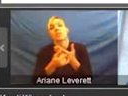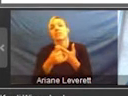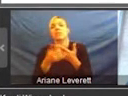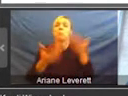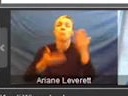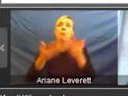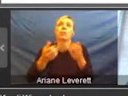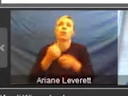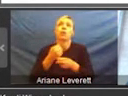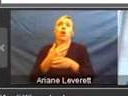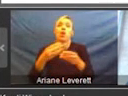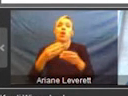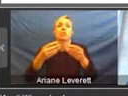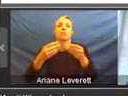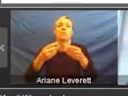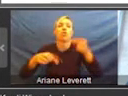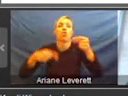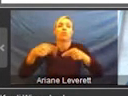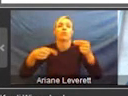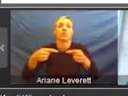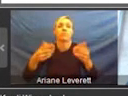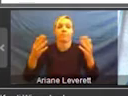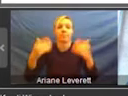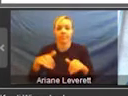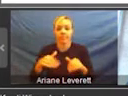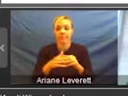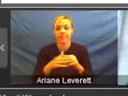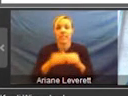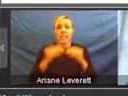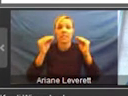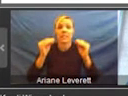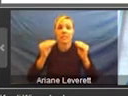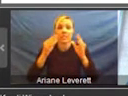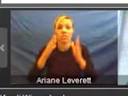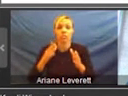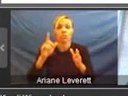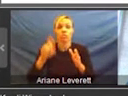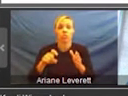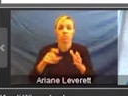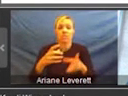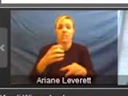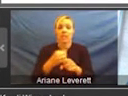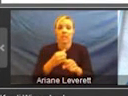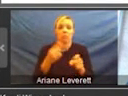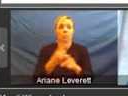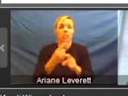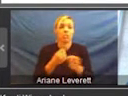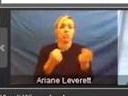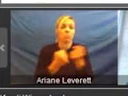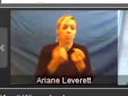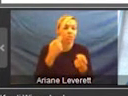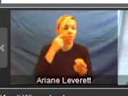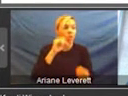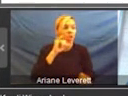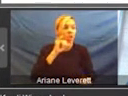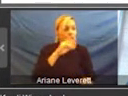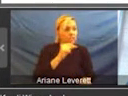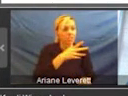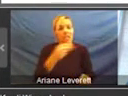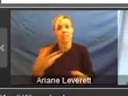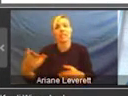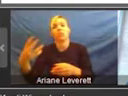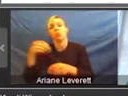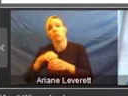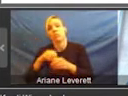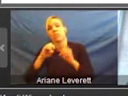Yeah, teachers should receive regular training and support for both ICT and inclusive education to enable them to develop the curriculum to